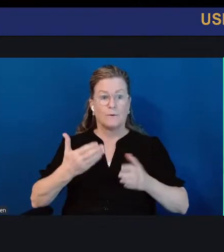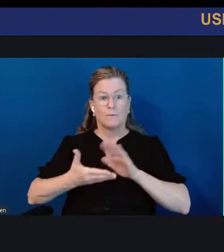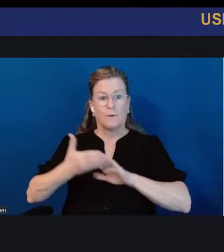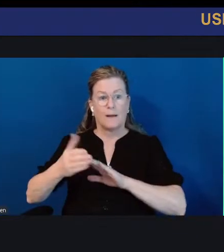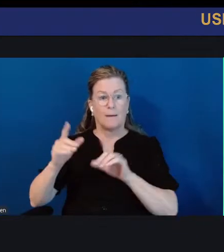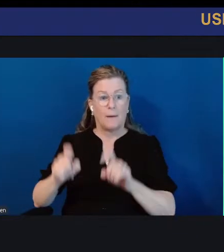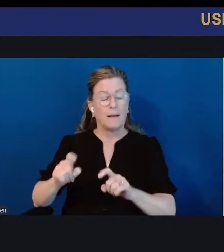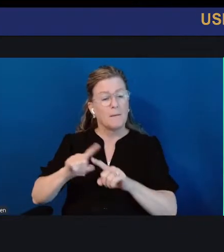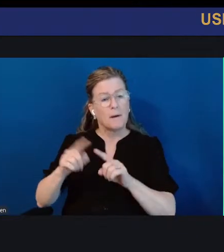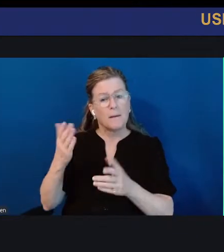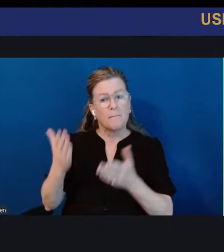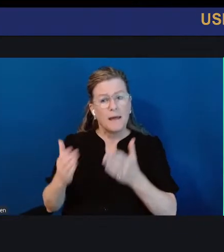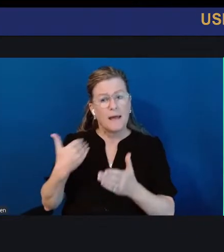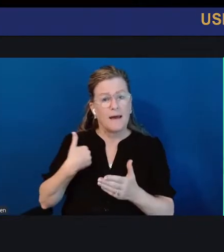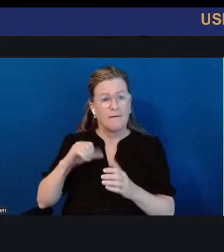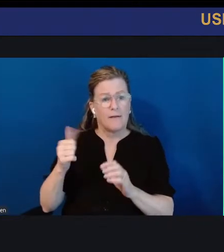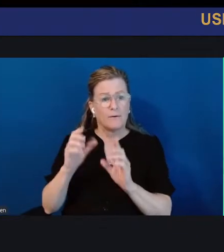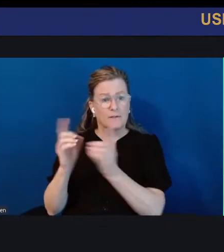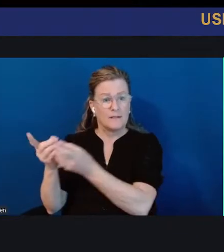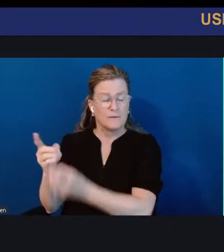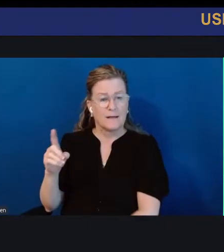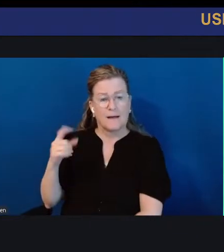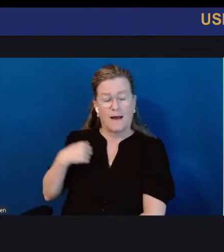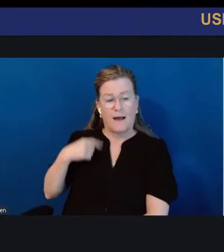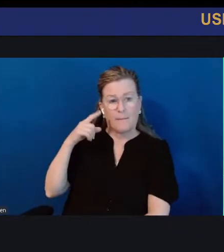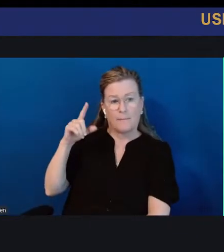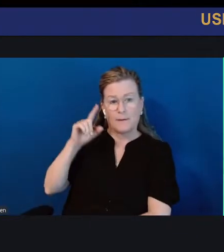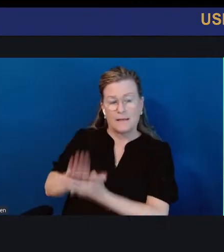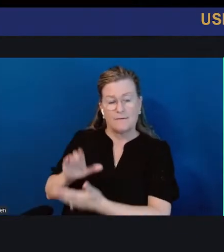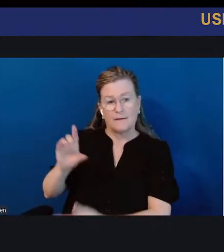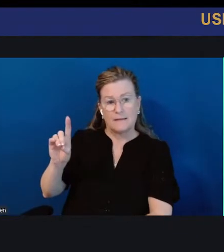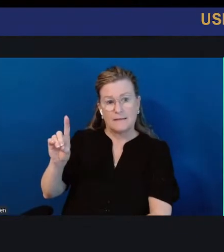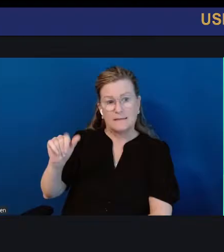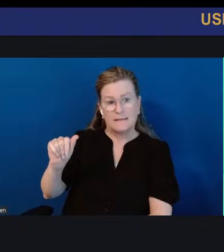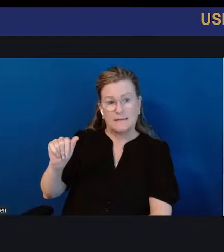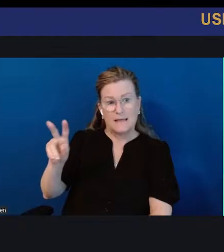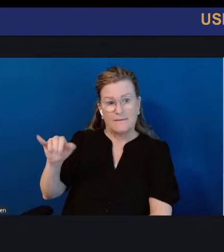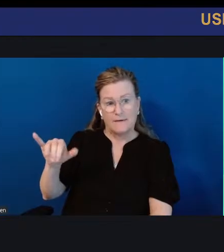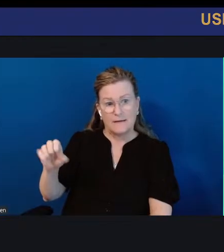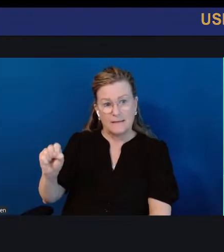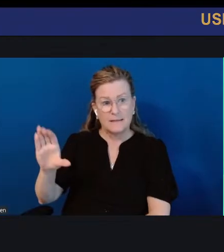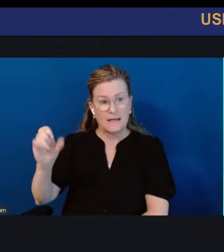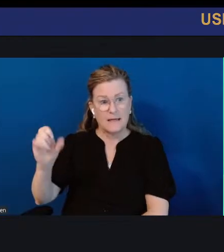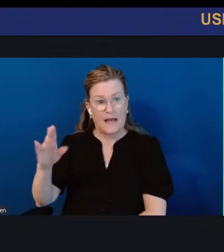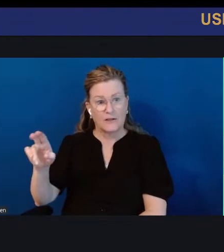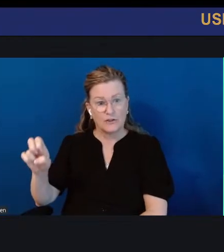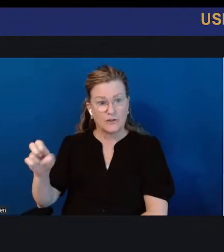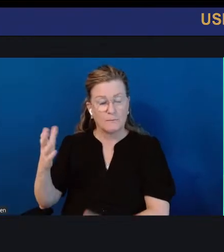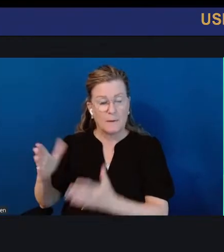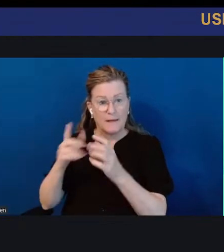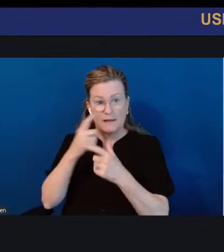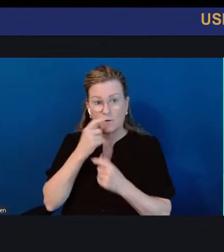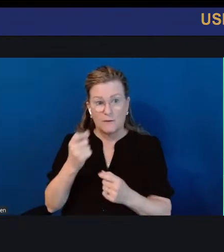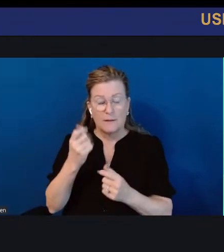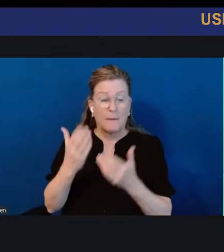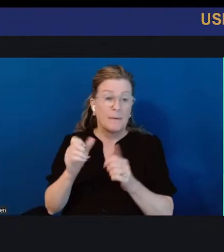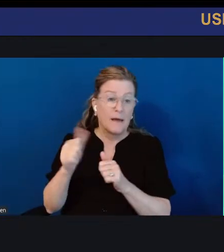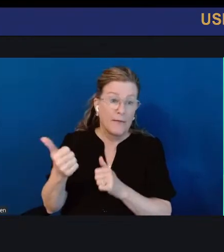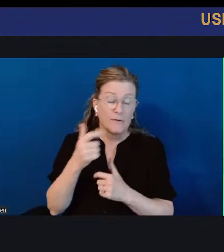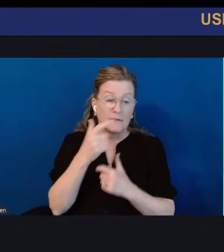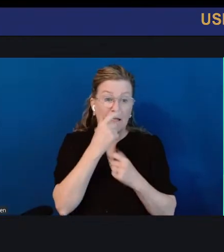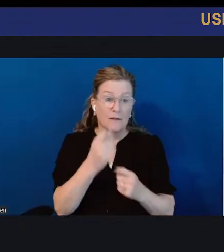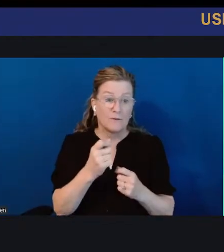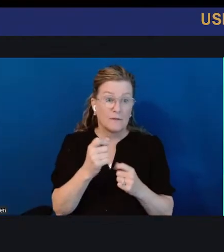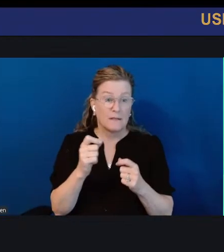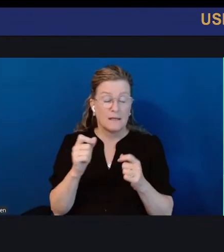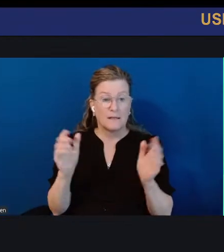also be other districts. I do understand that Davis District and there's some other district, Cache District, may be interested, and there may be others that may be interested in doing a